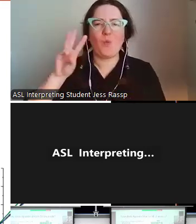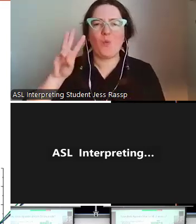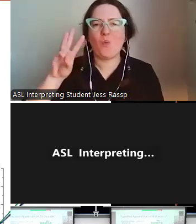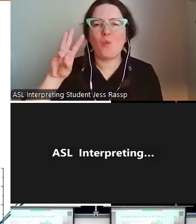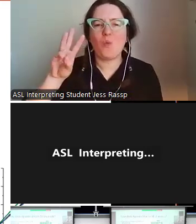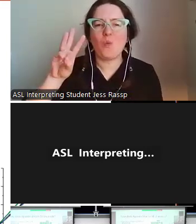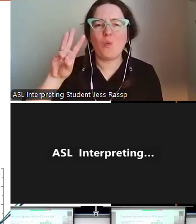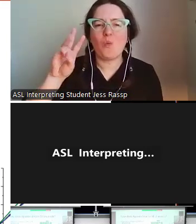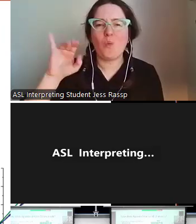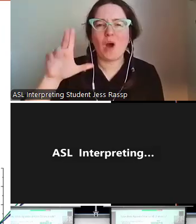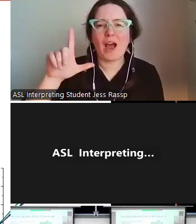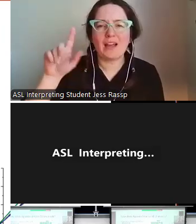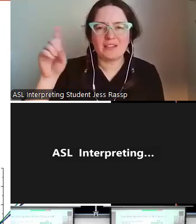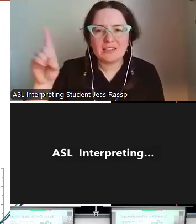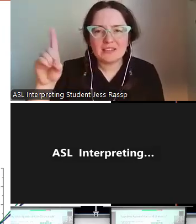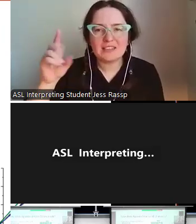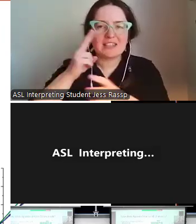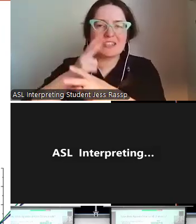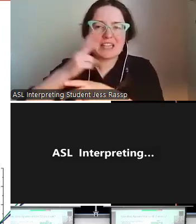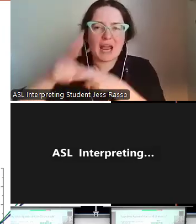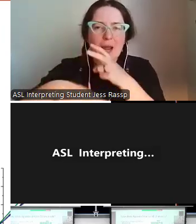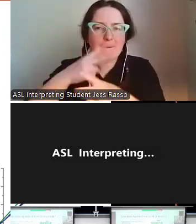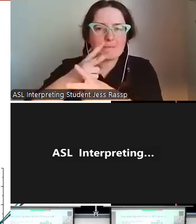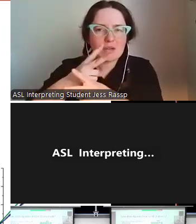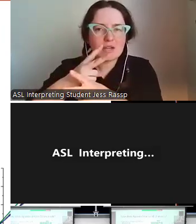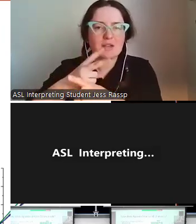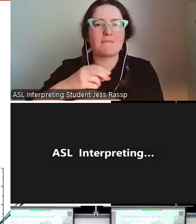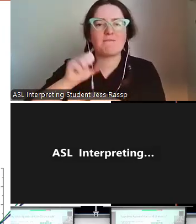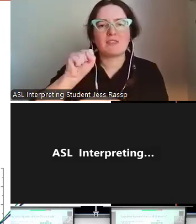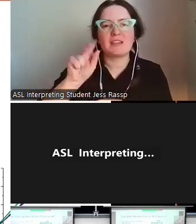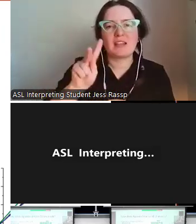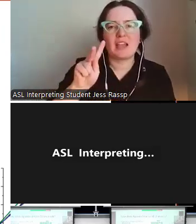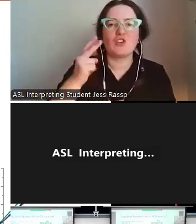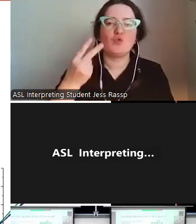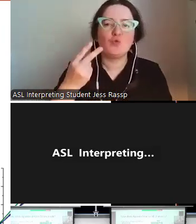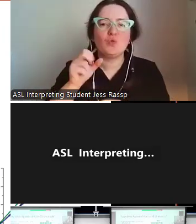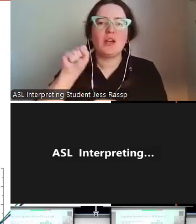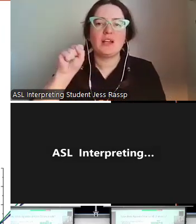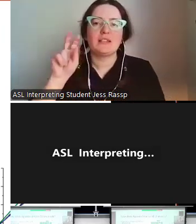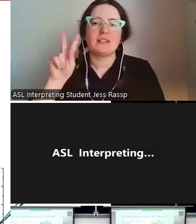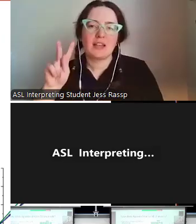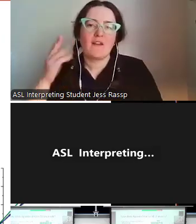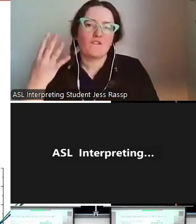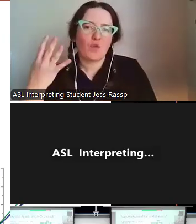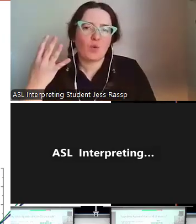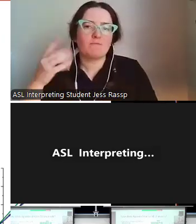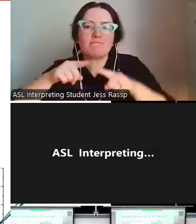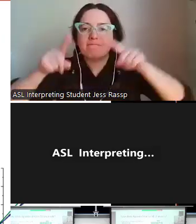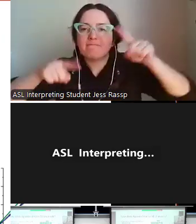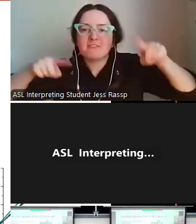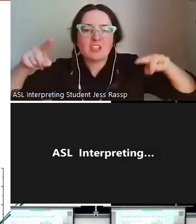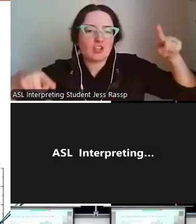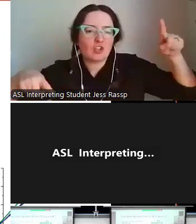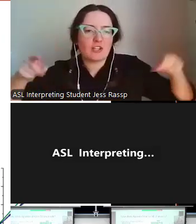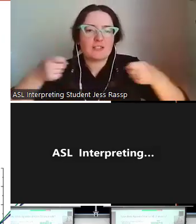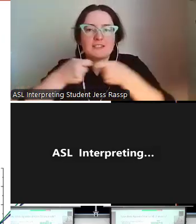chimeras in green. And you'll see that they all have the same voltage profile there. So there's really not much difference